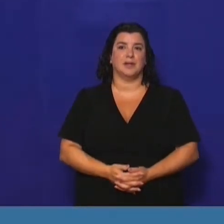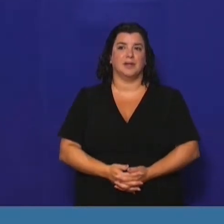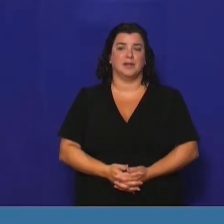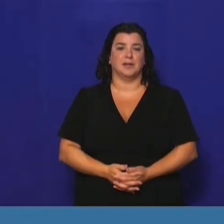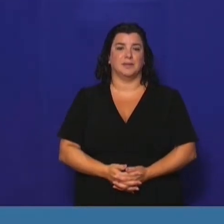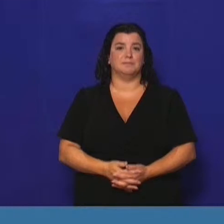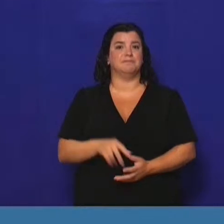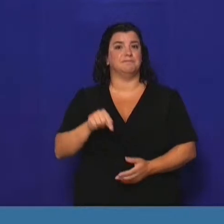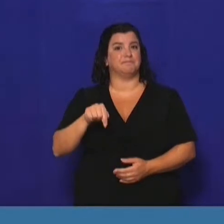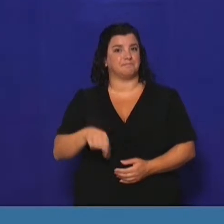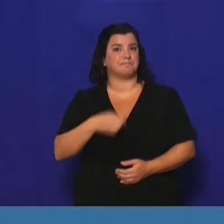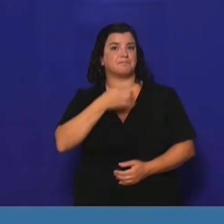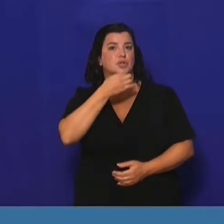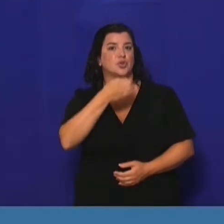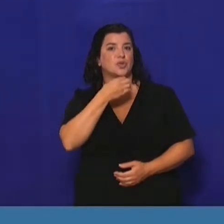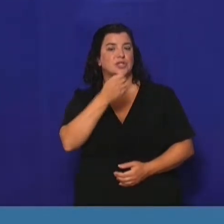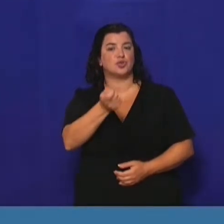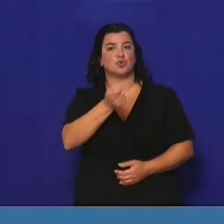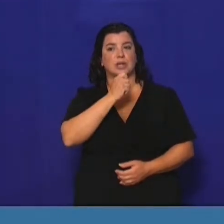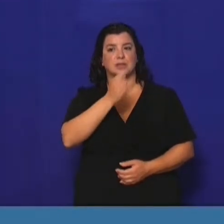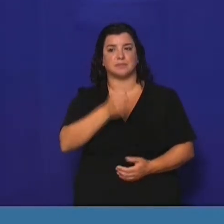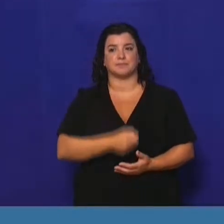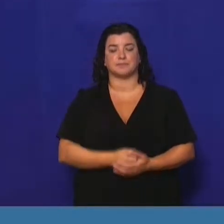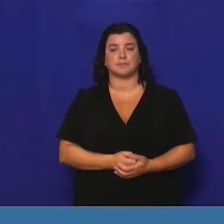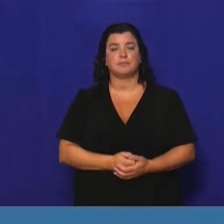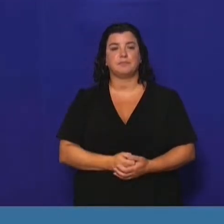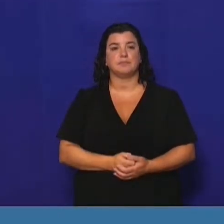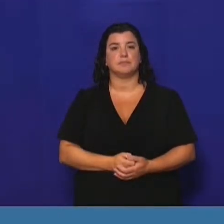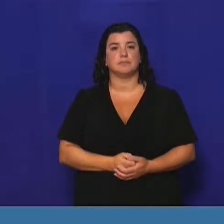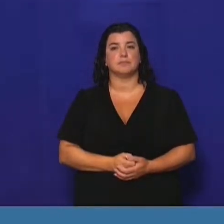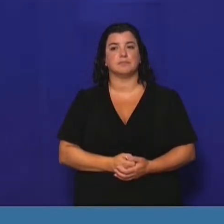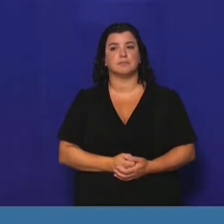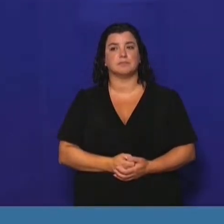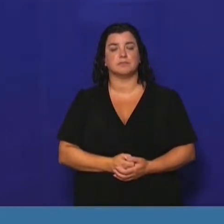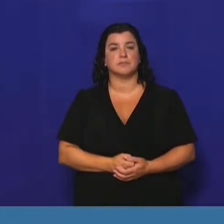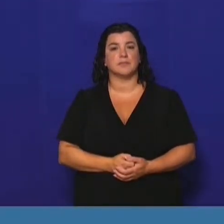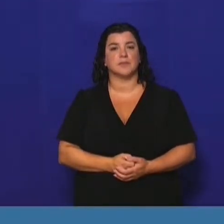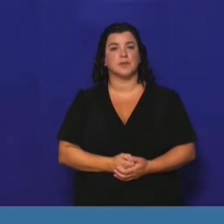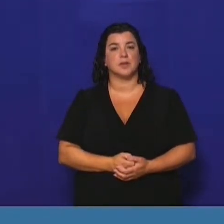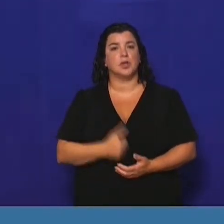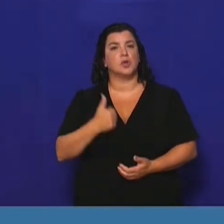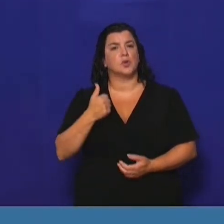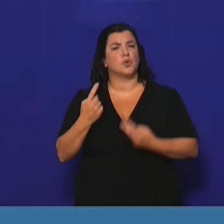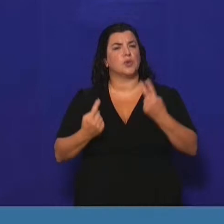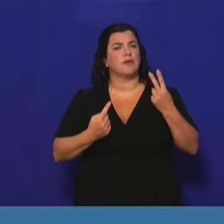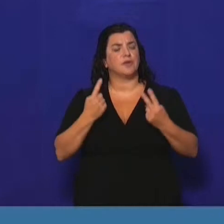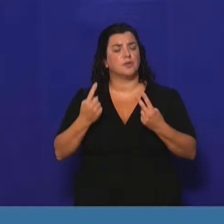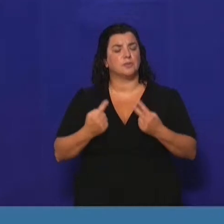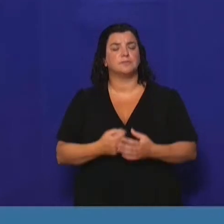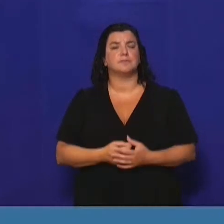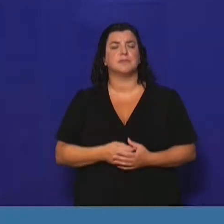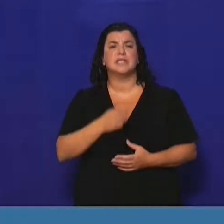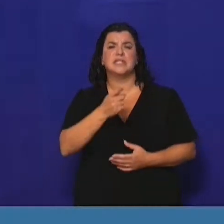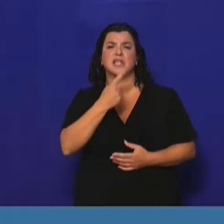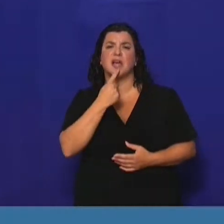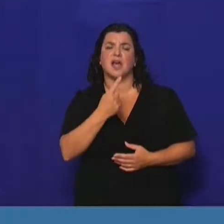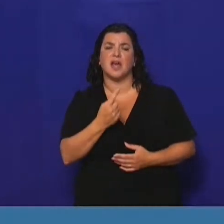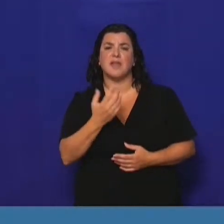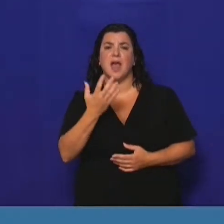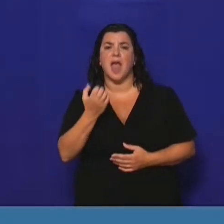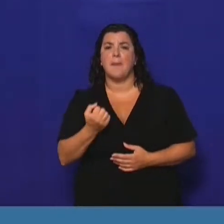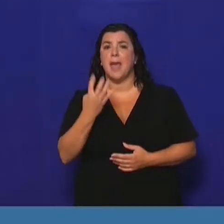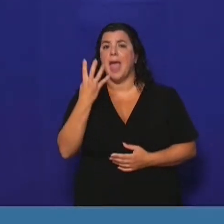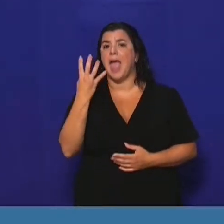Naddu għal-mistoqsijiet. Professor Claire Caruana from Times of Malta. So, you mentioned that there were 4